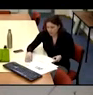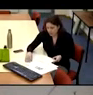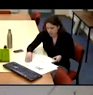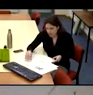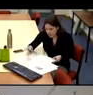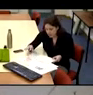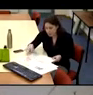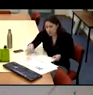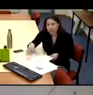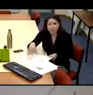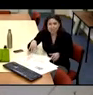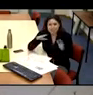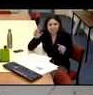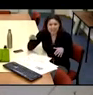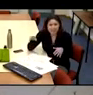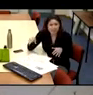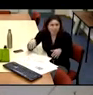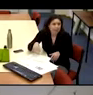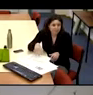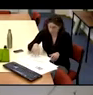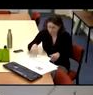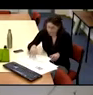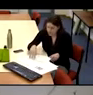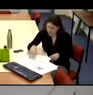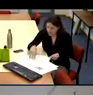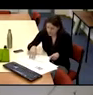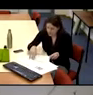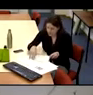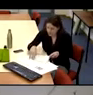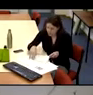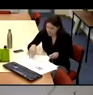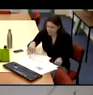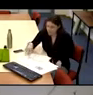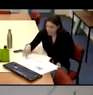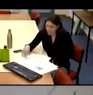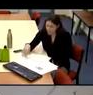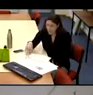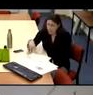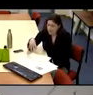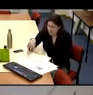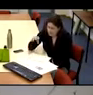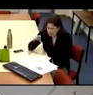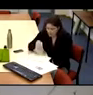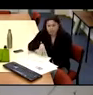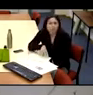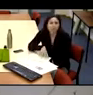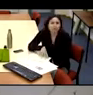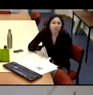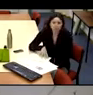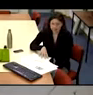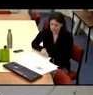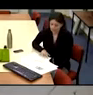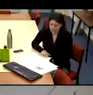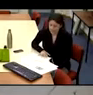So, with that in mind, my presentation today forms part of my PhD research, as Jess said, which explores those